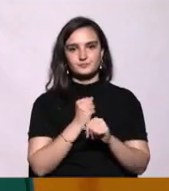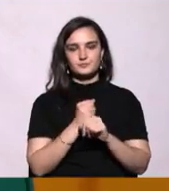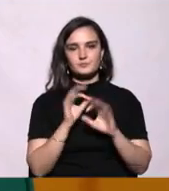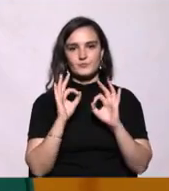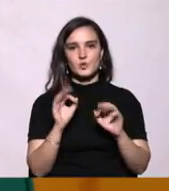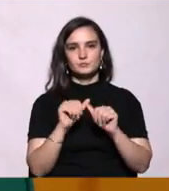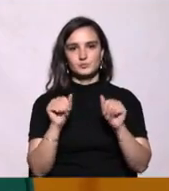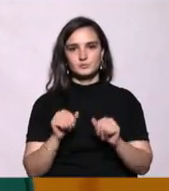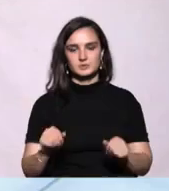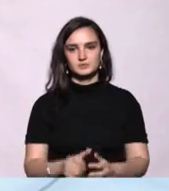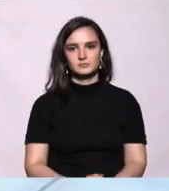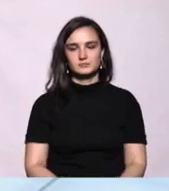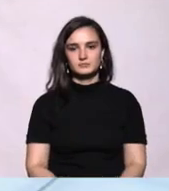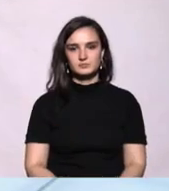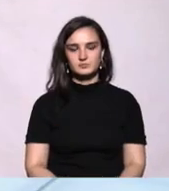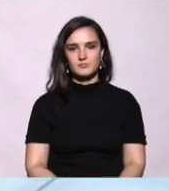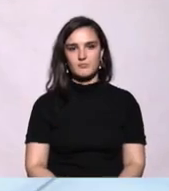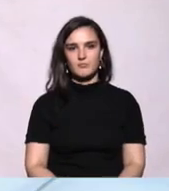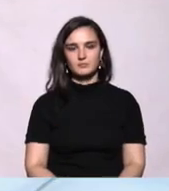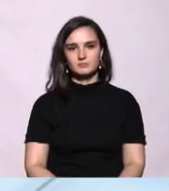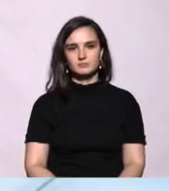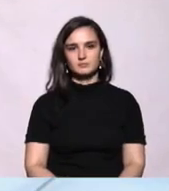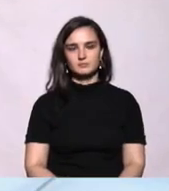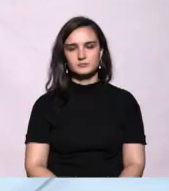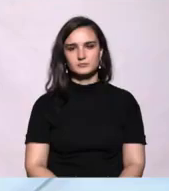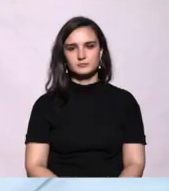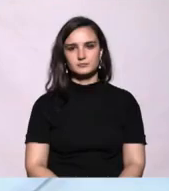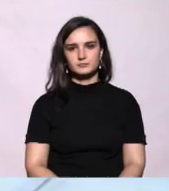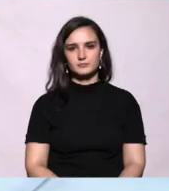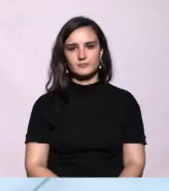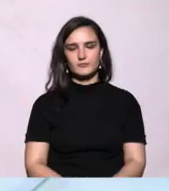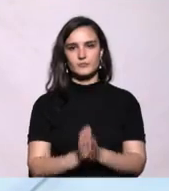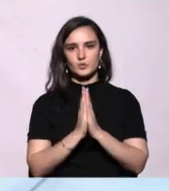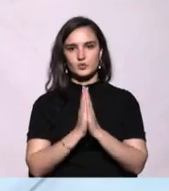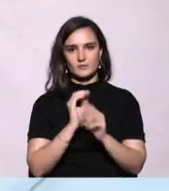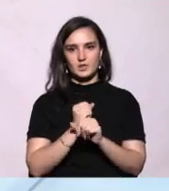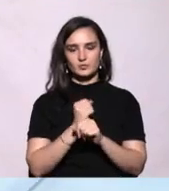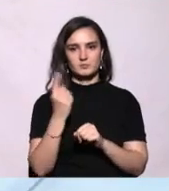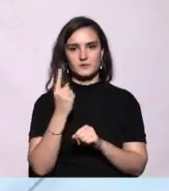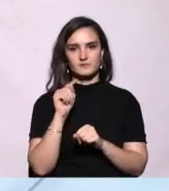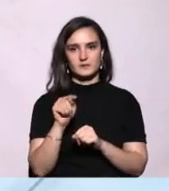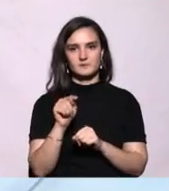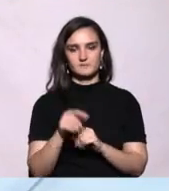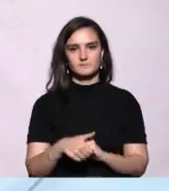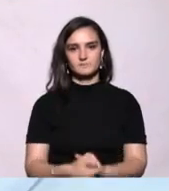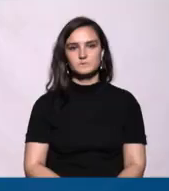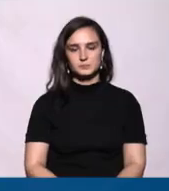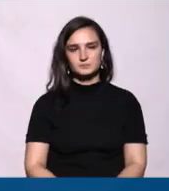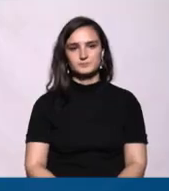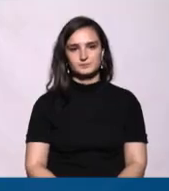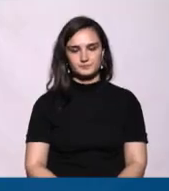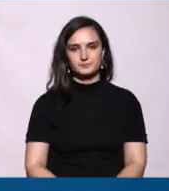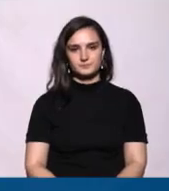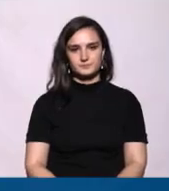in the correct Fantastic. So, Ellen, can you please do the first one for me? For sure.